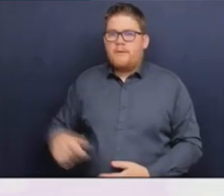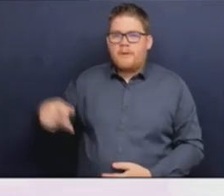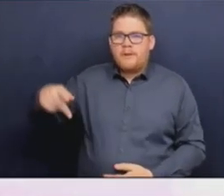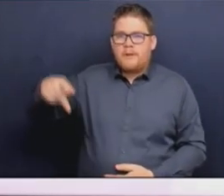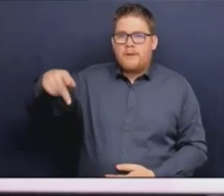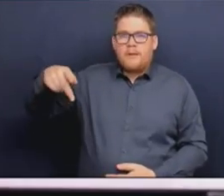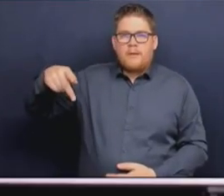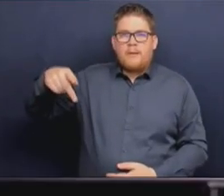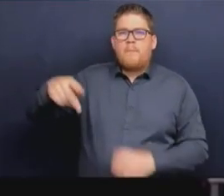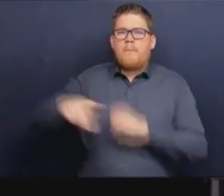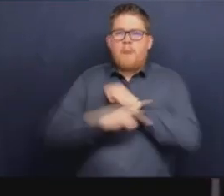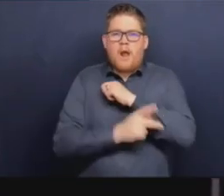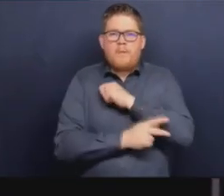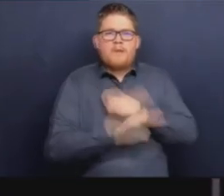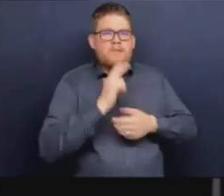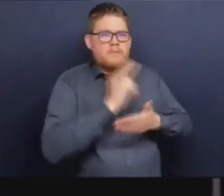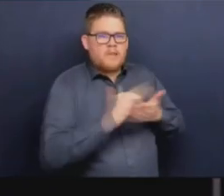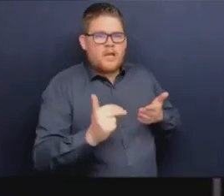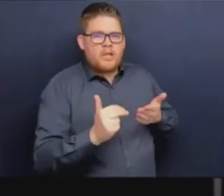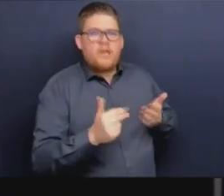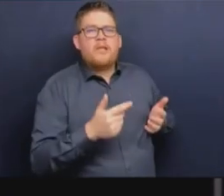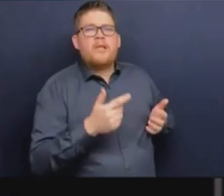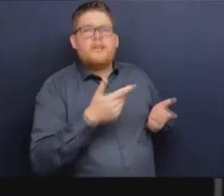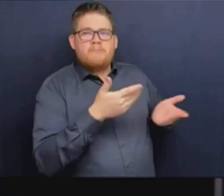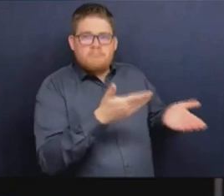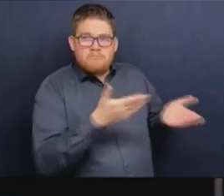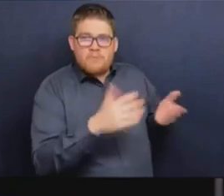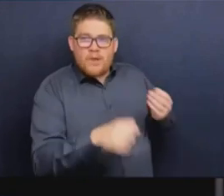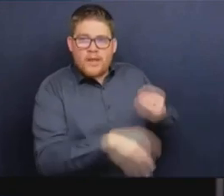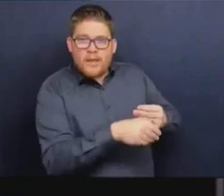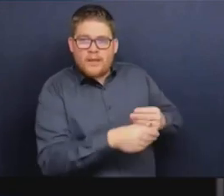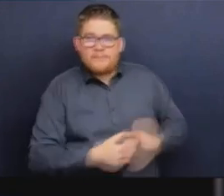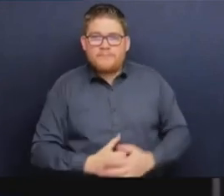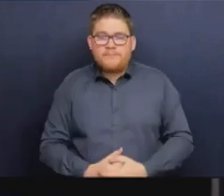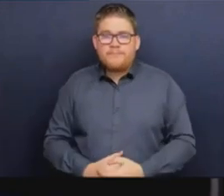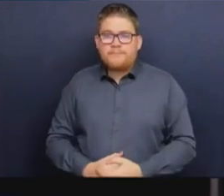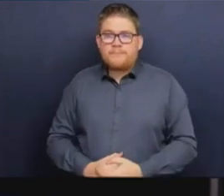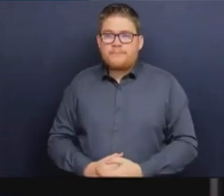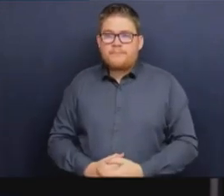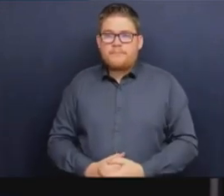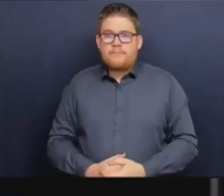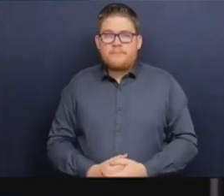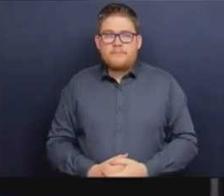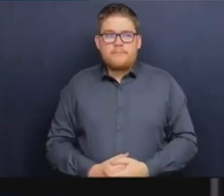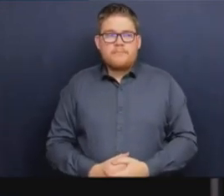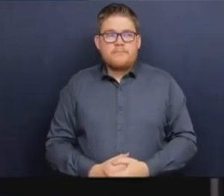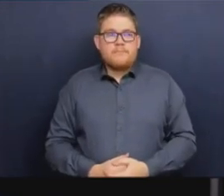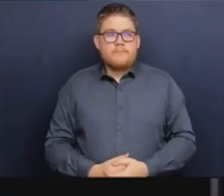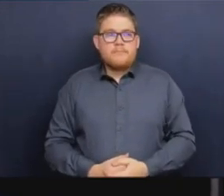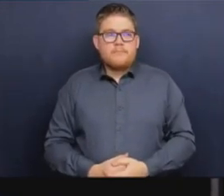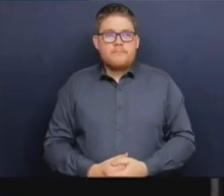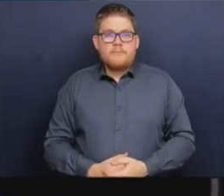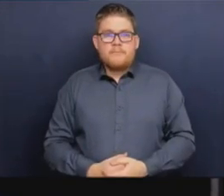talked about the transparency and also about the what we are going to do after this legislation is introduced.